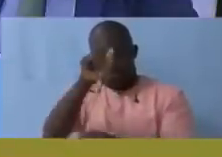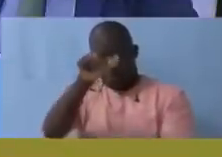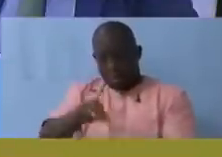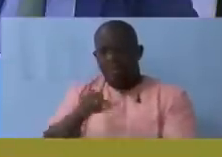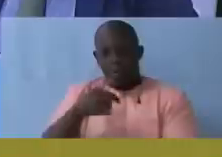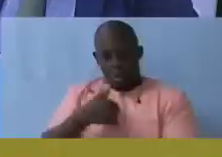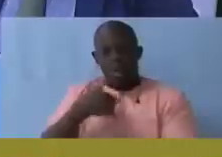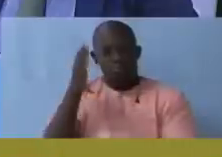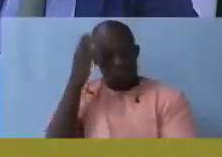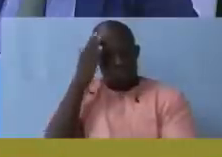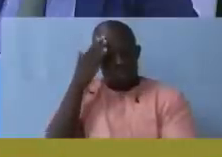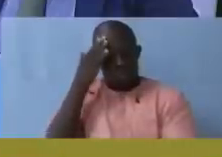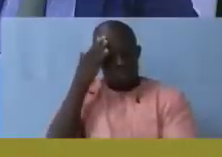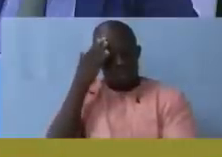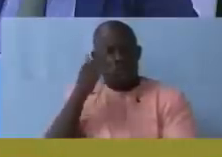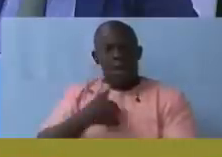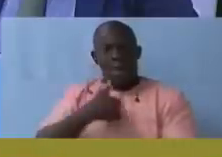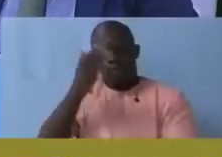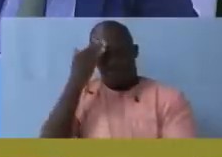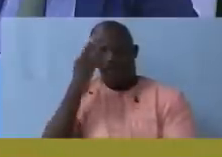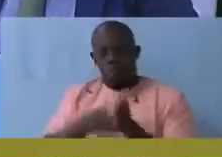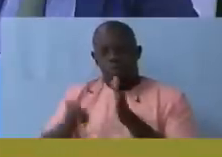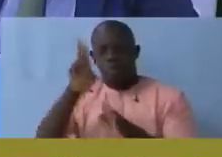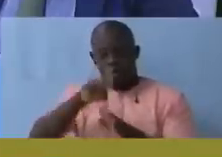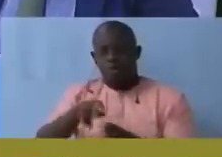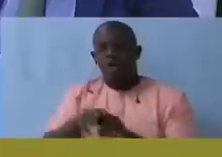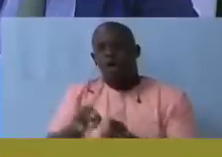result. I know we got some detectable results